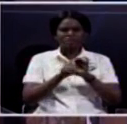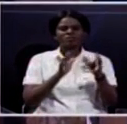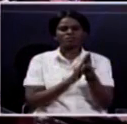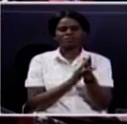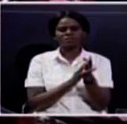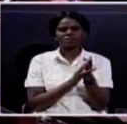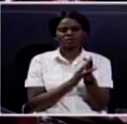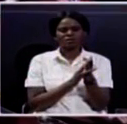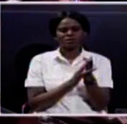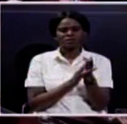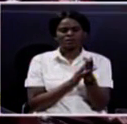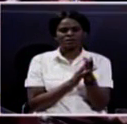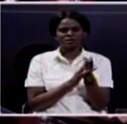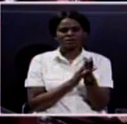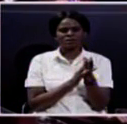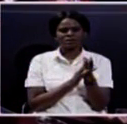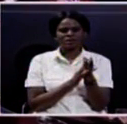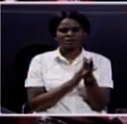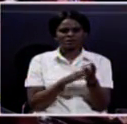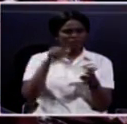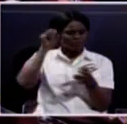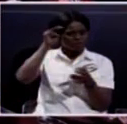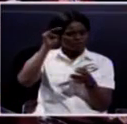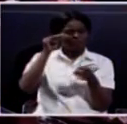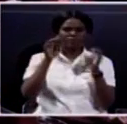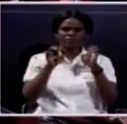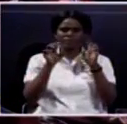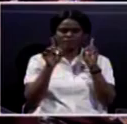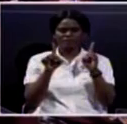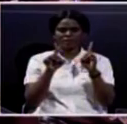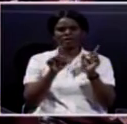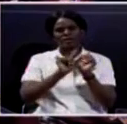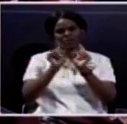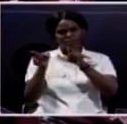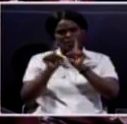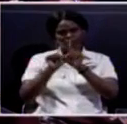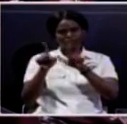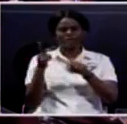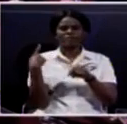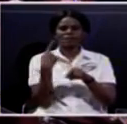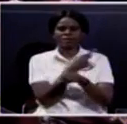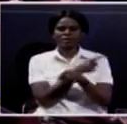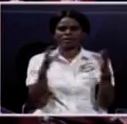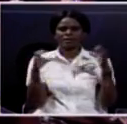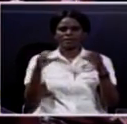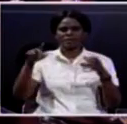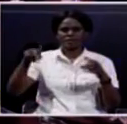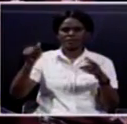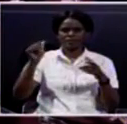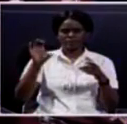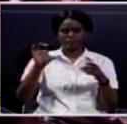And I know you have been hearing of the Minister of General Education appearing before the Parliamentary Audit Committee. Okay, so sometimes we